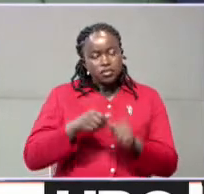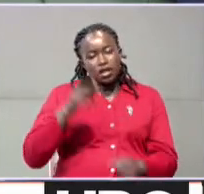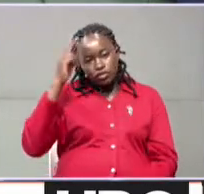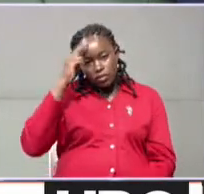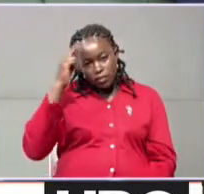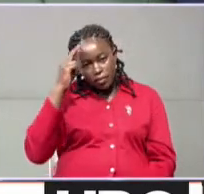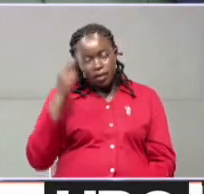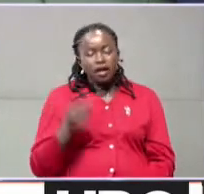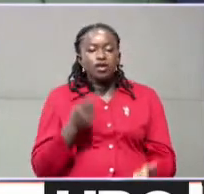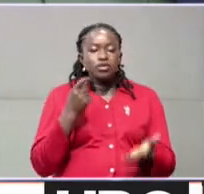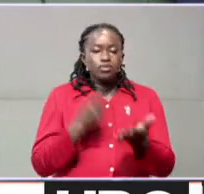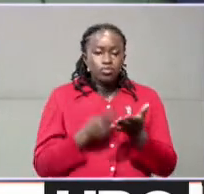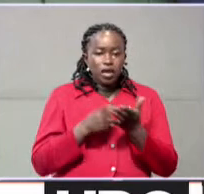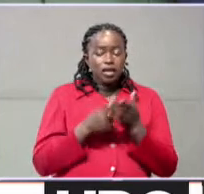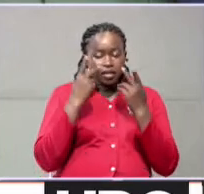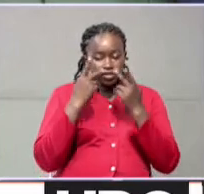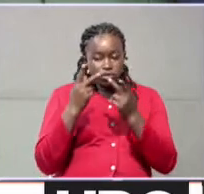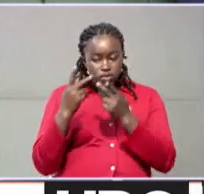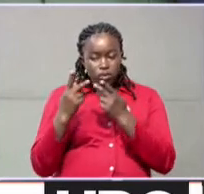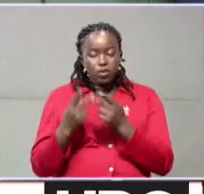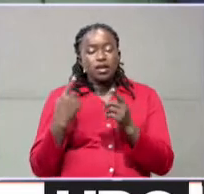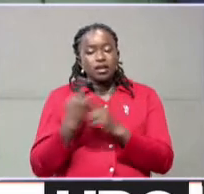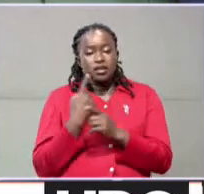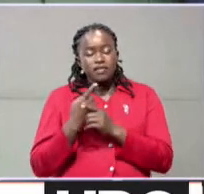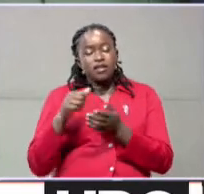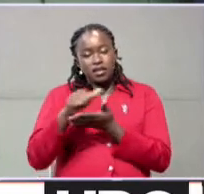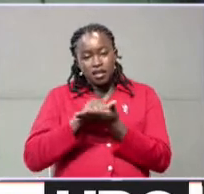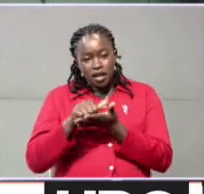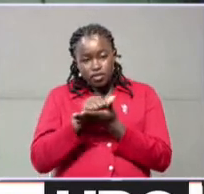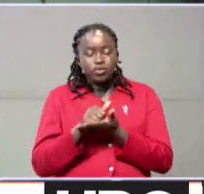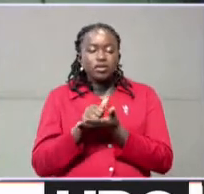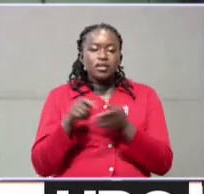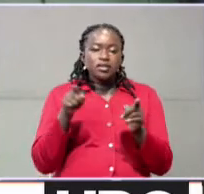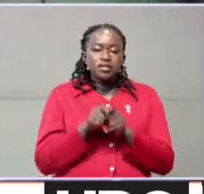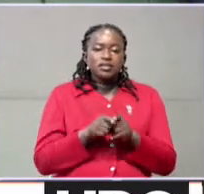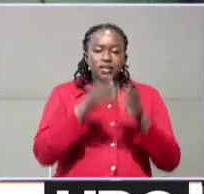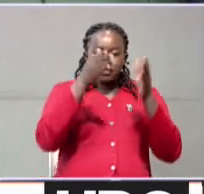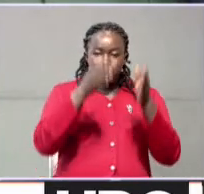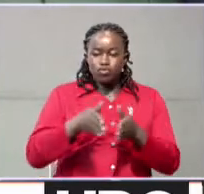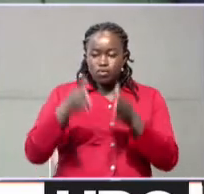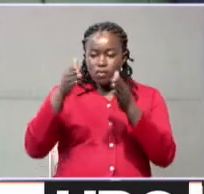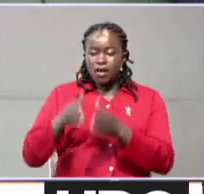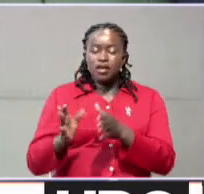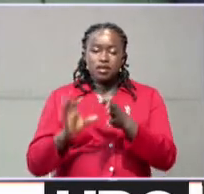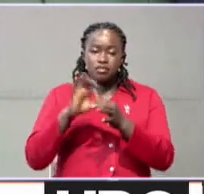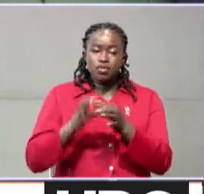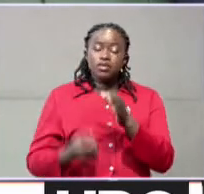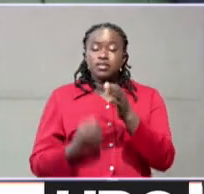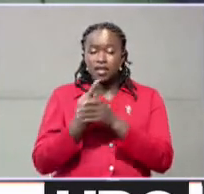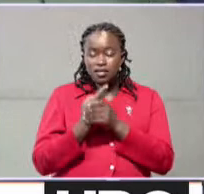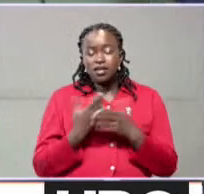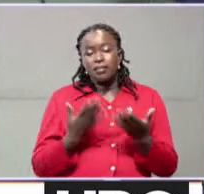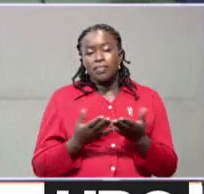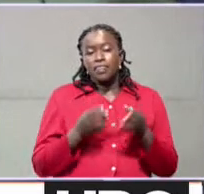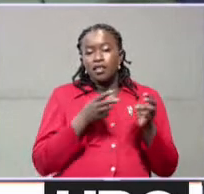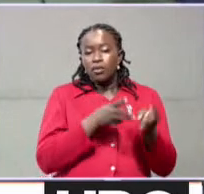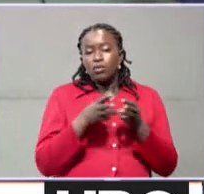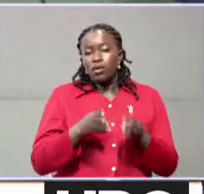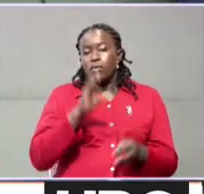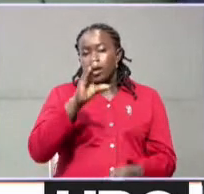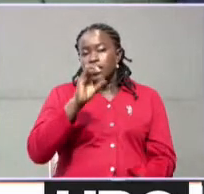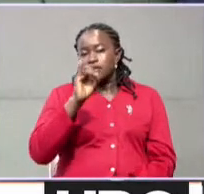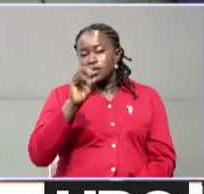witnessed a number of natural and disasters in the form of civil